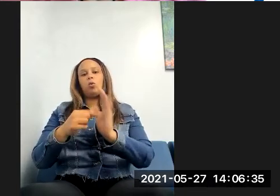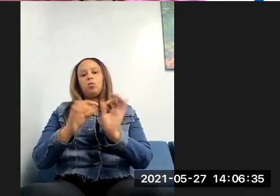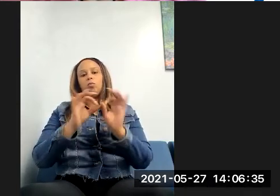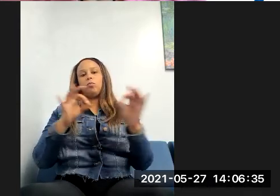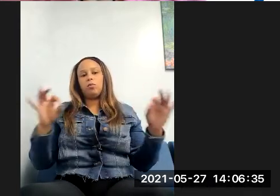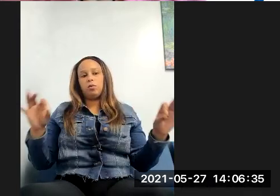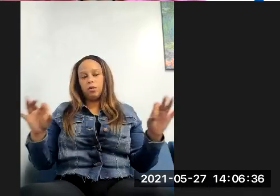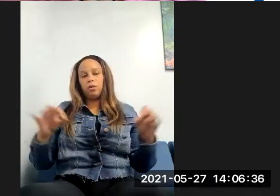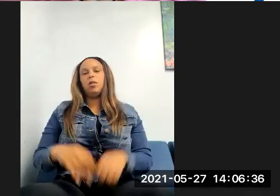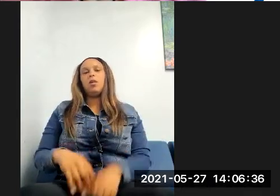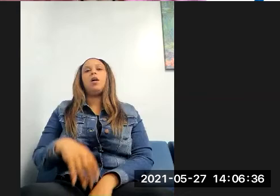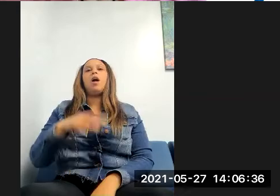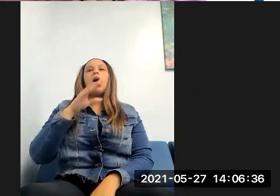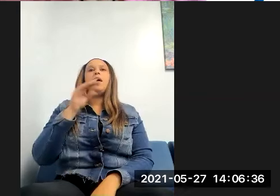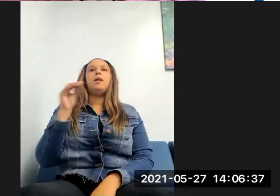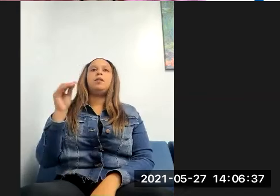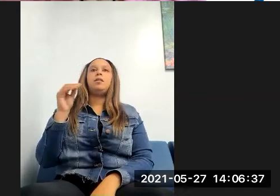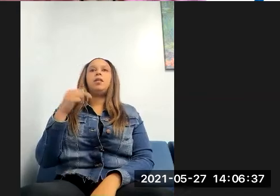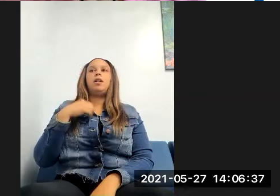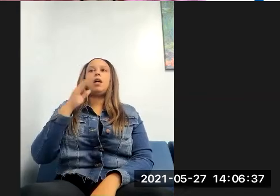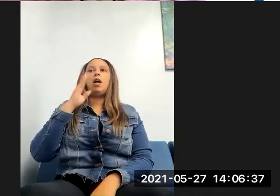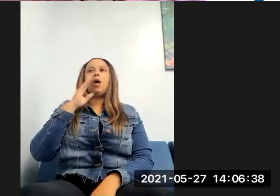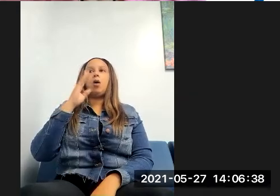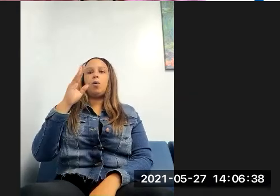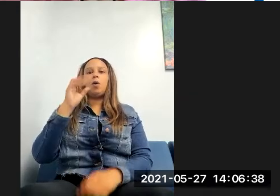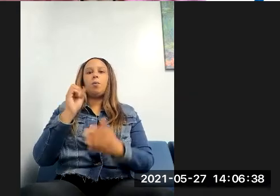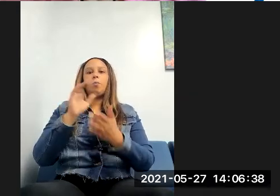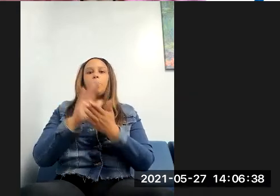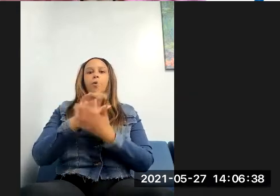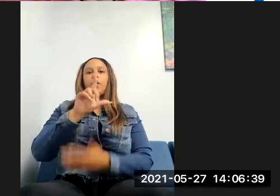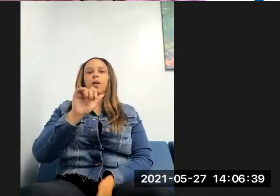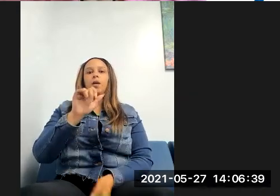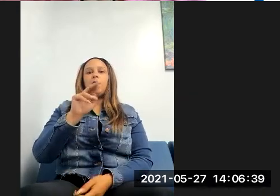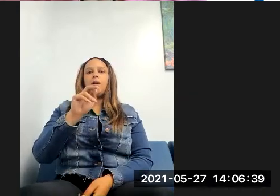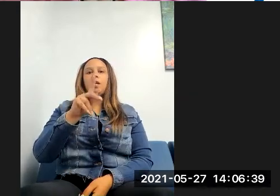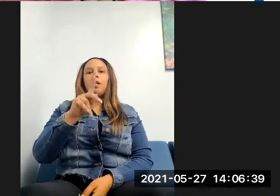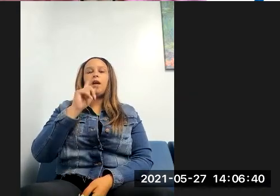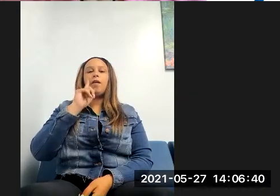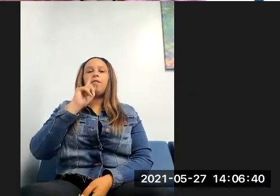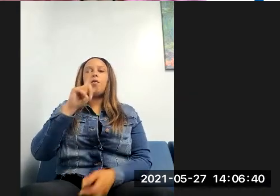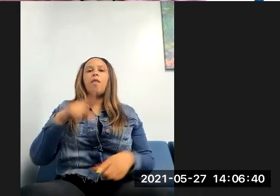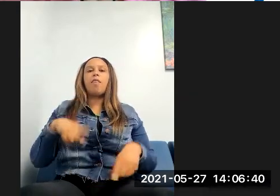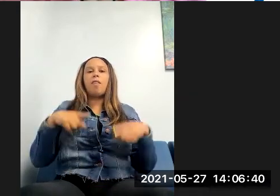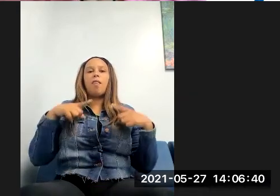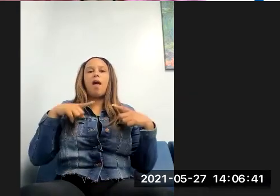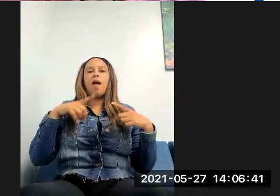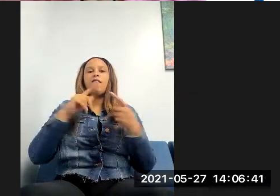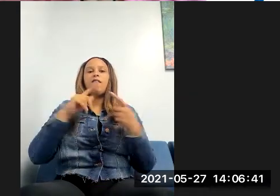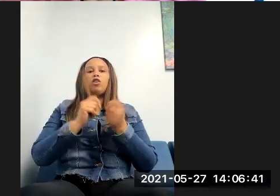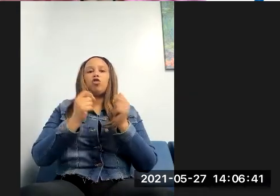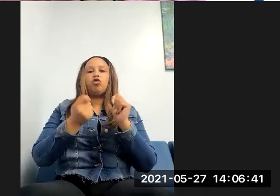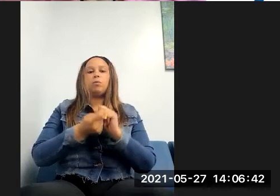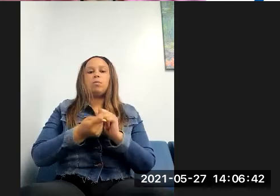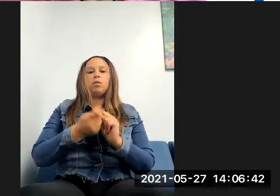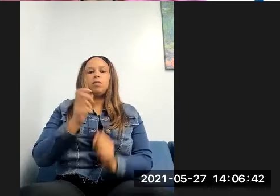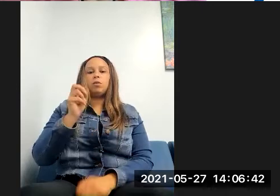screen. And I'm going to put in the link for the live transcription into the chat.